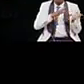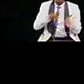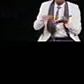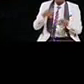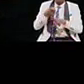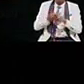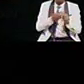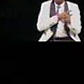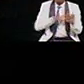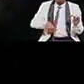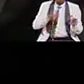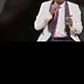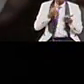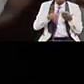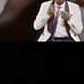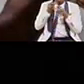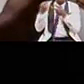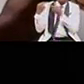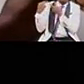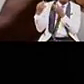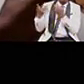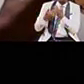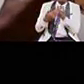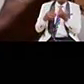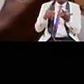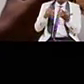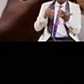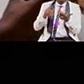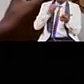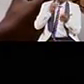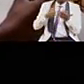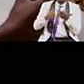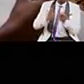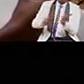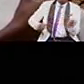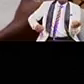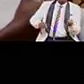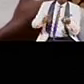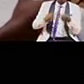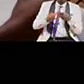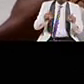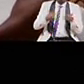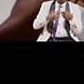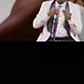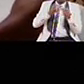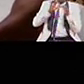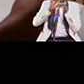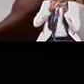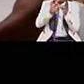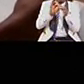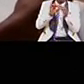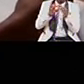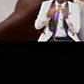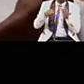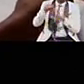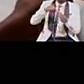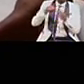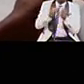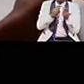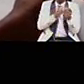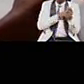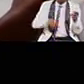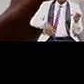not to compromise, and not to backslide, but to cleave to the Lord. Our follow-up should make sure we tell them of